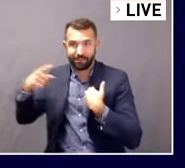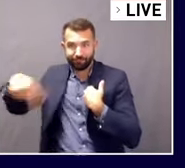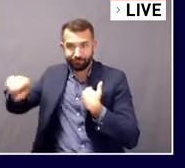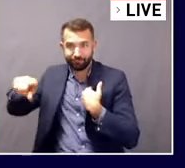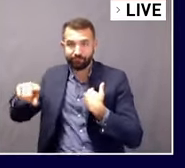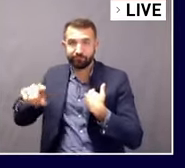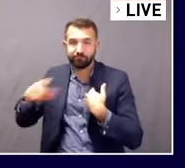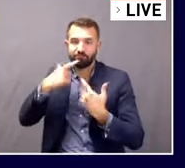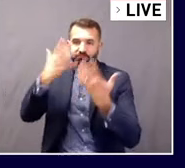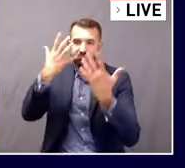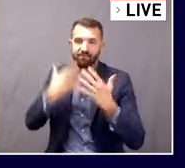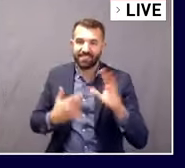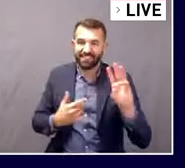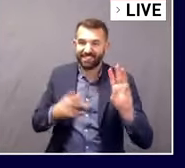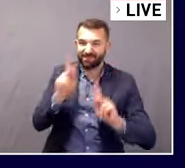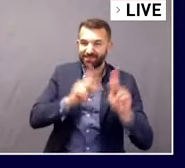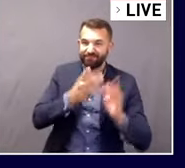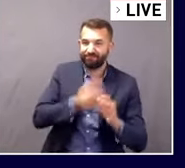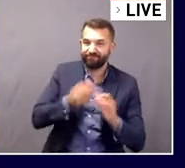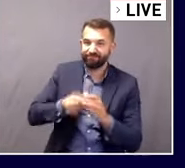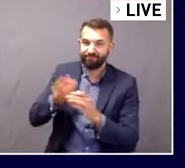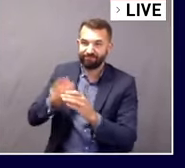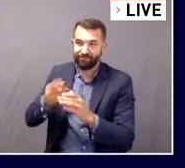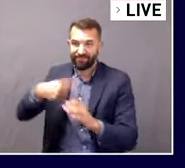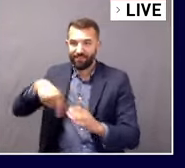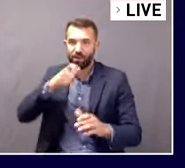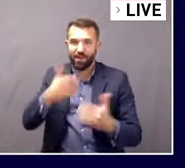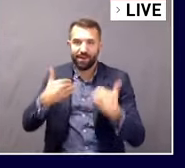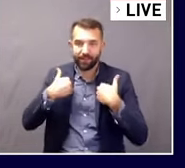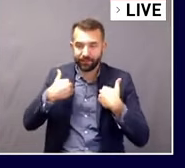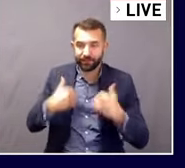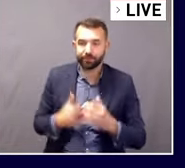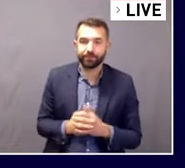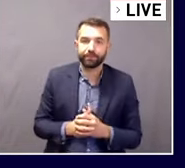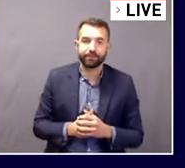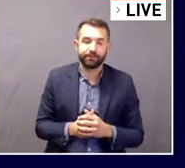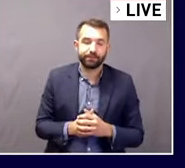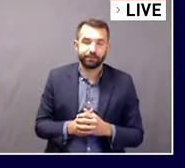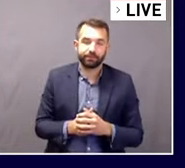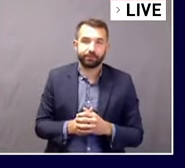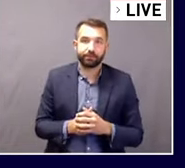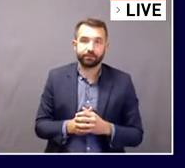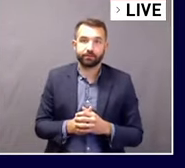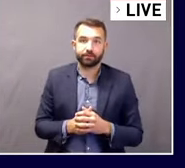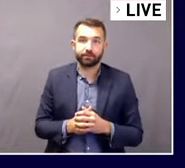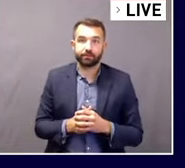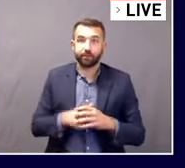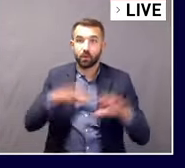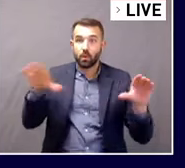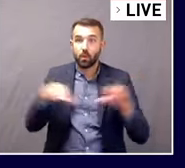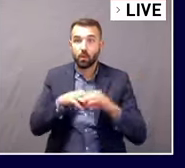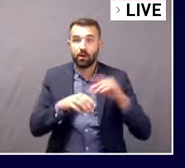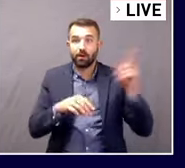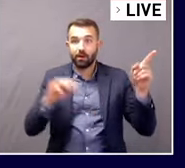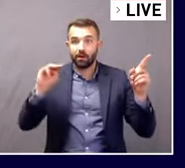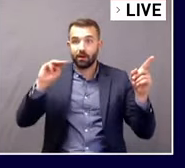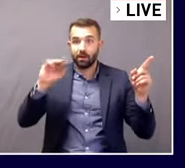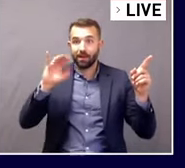with COVID-19. More generally, related to the Millinocket wedding events, I mentioned there have